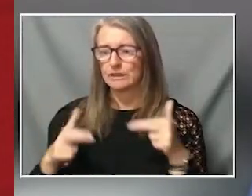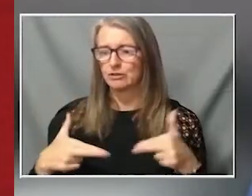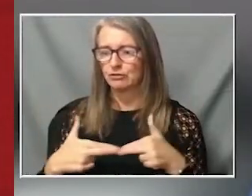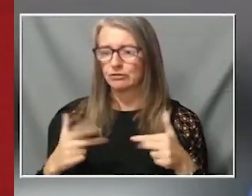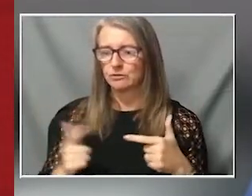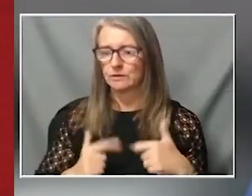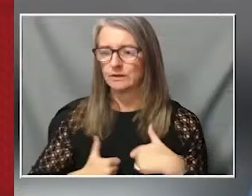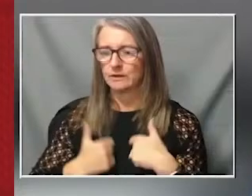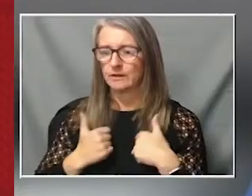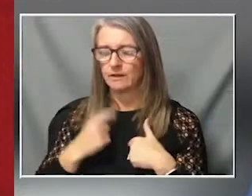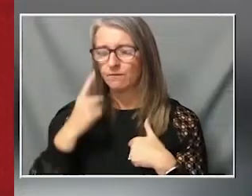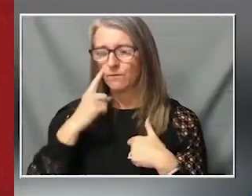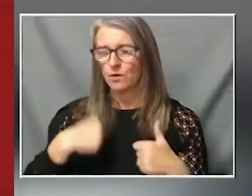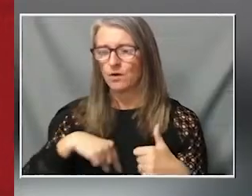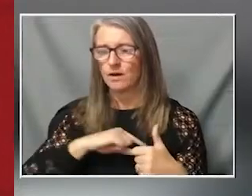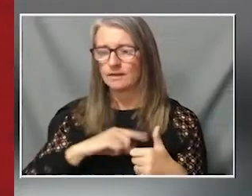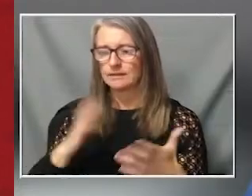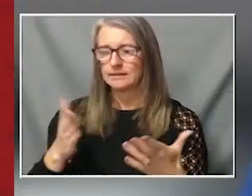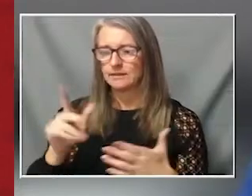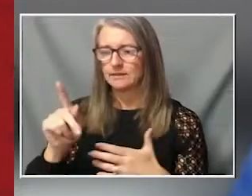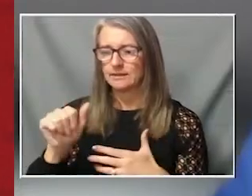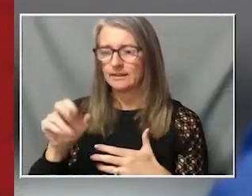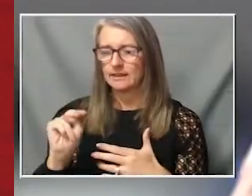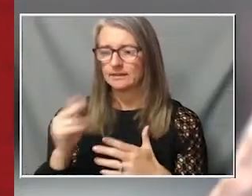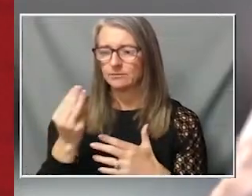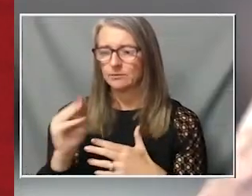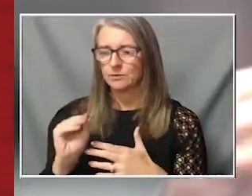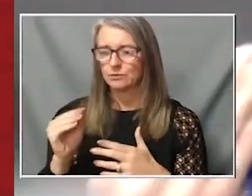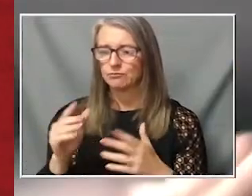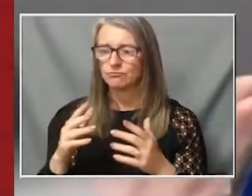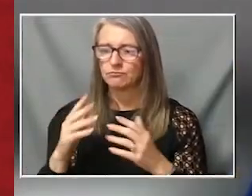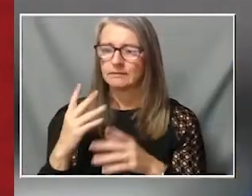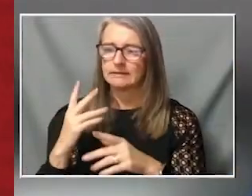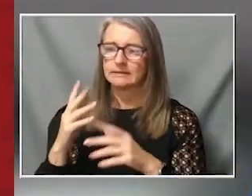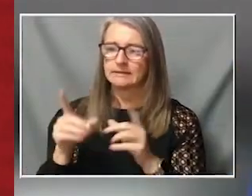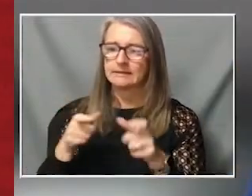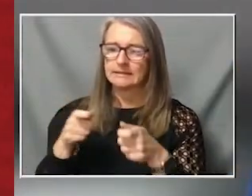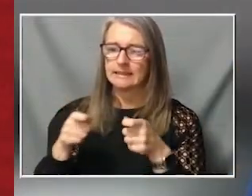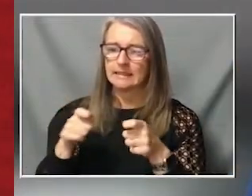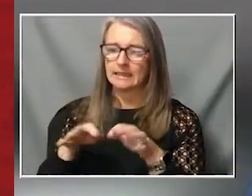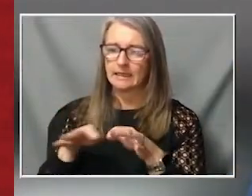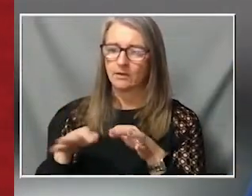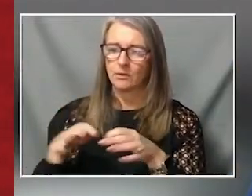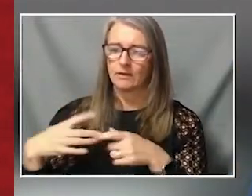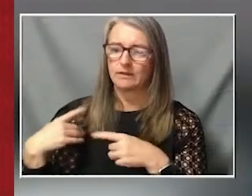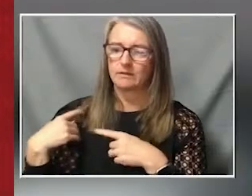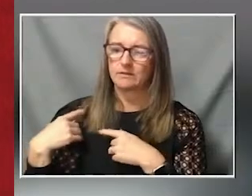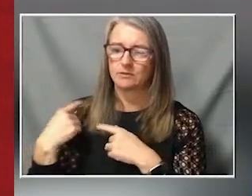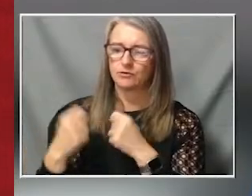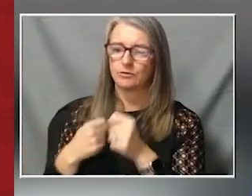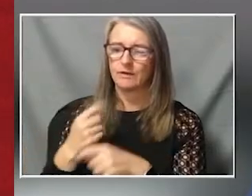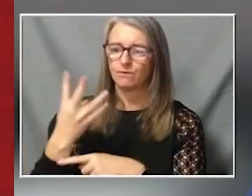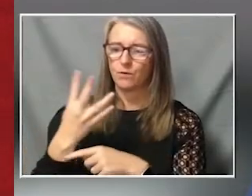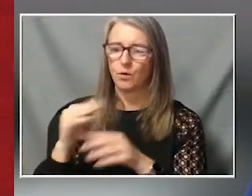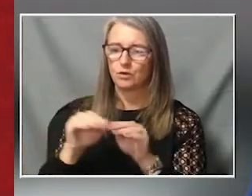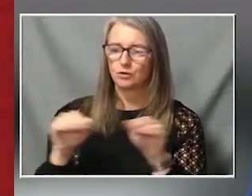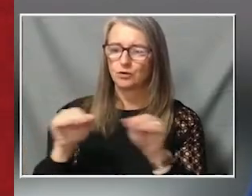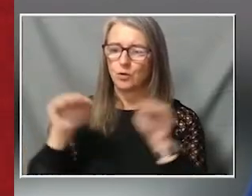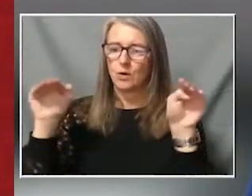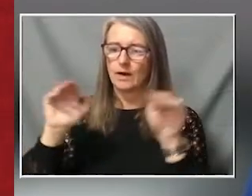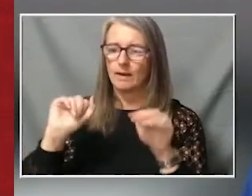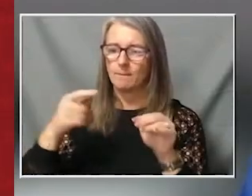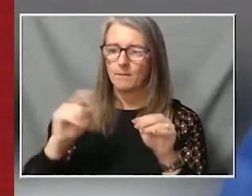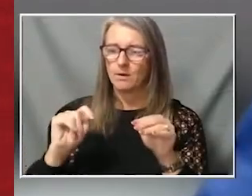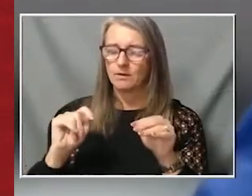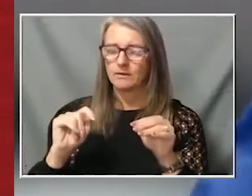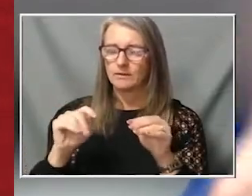in. For us here in Kansas and Missouri, if we're dealing with a traditional stick-built 4-story apartment, then